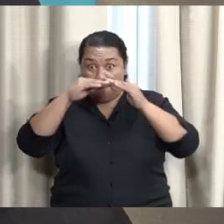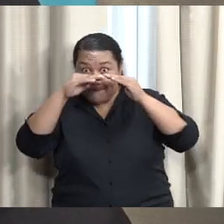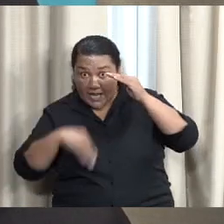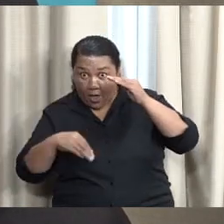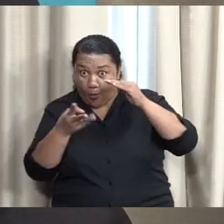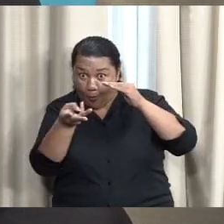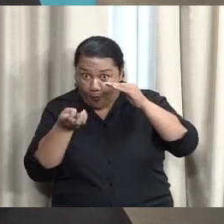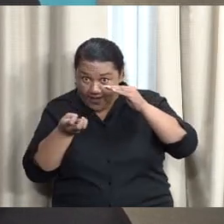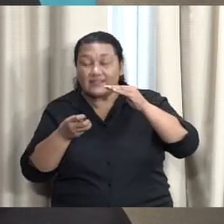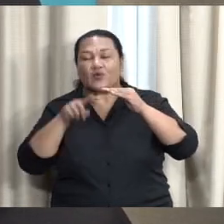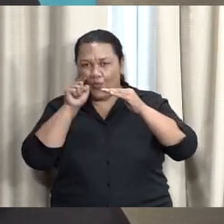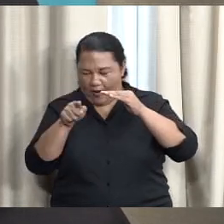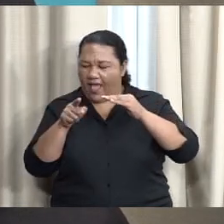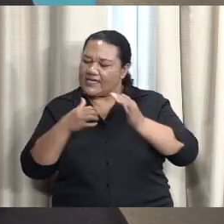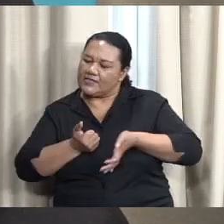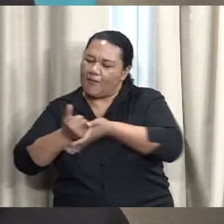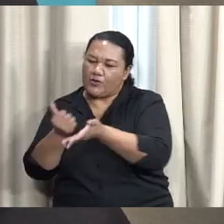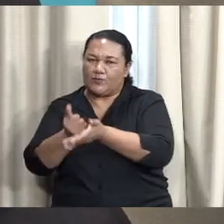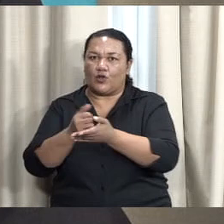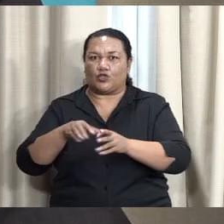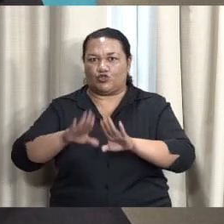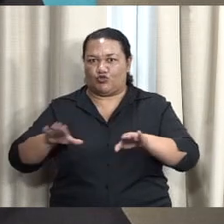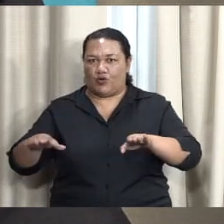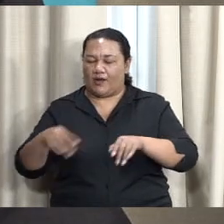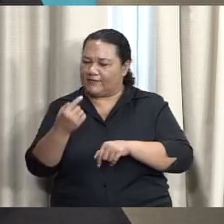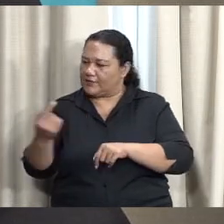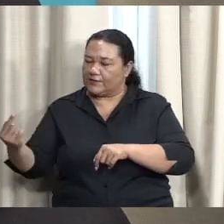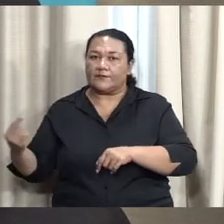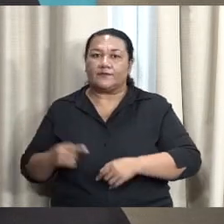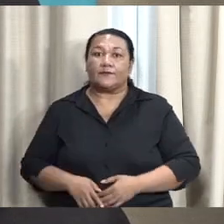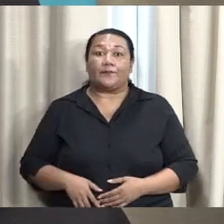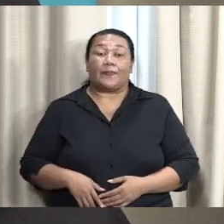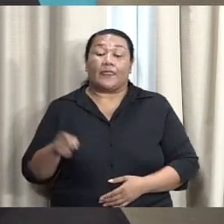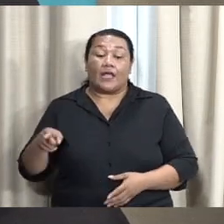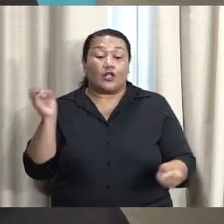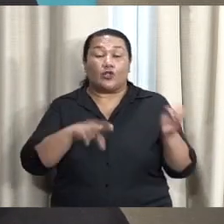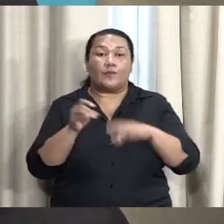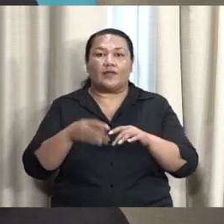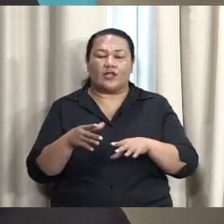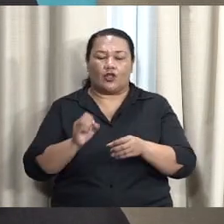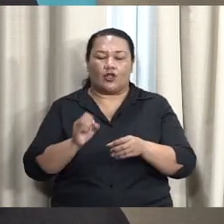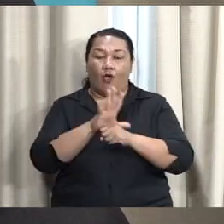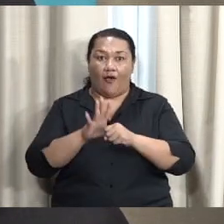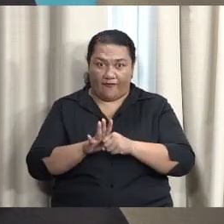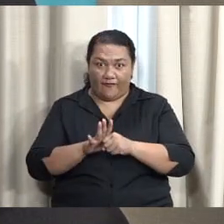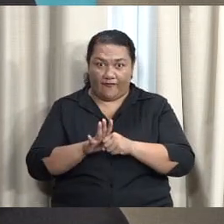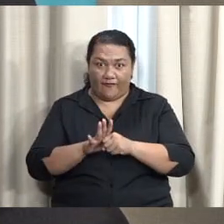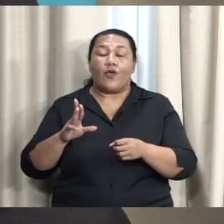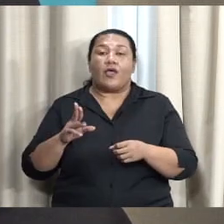facing in the last couple of years due to COVID-19 and the contraction of our